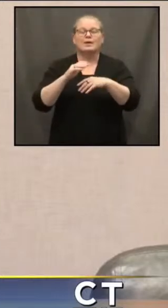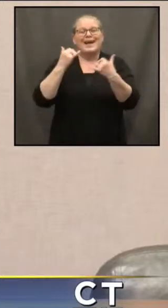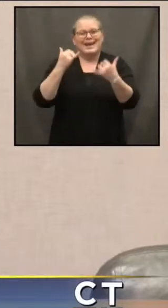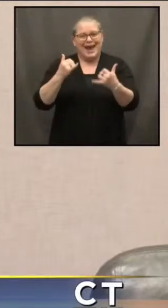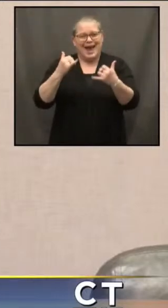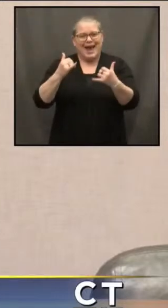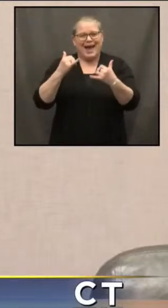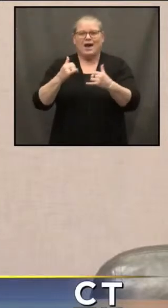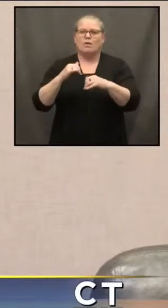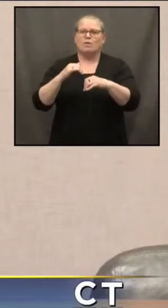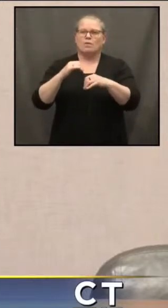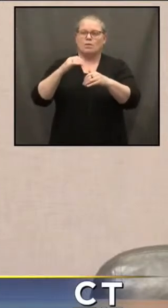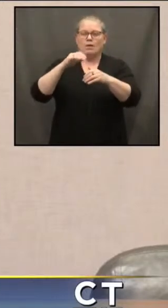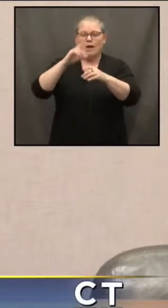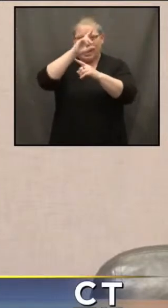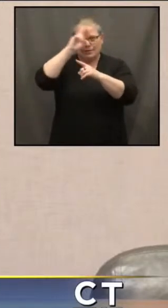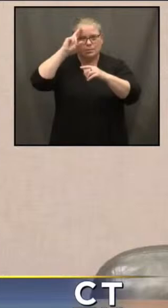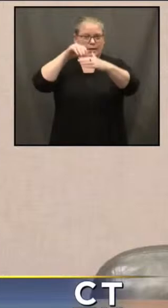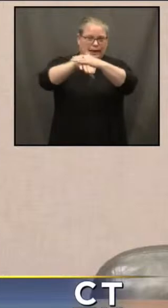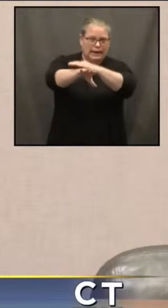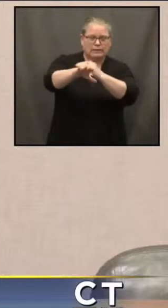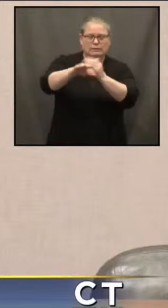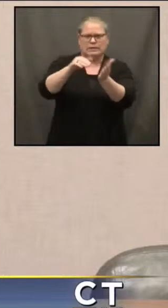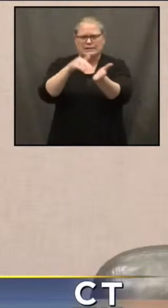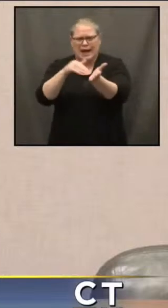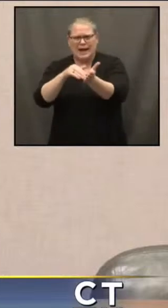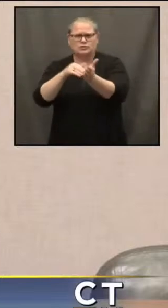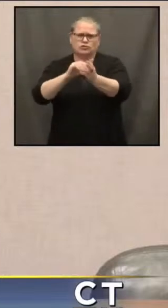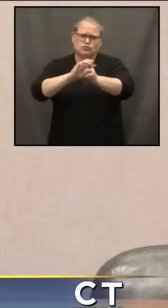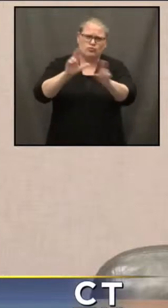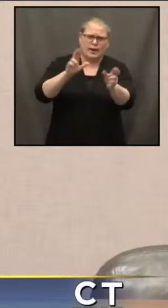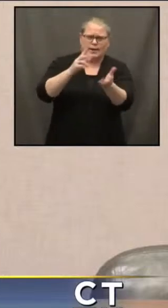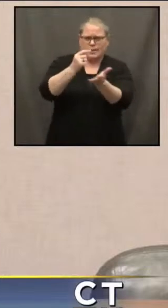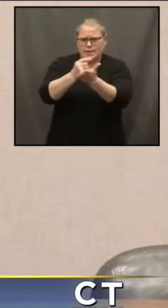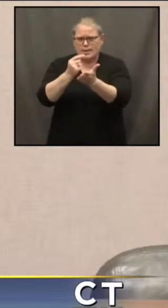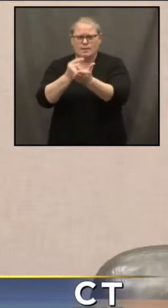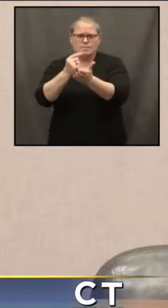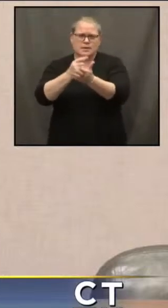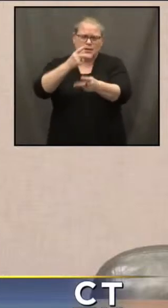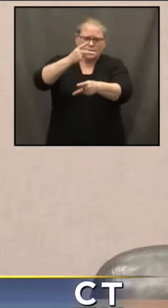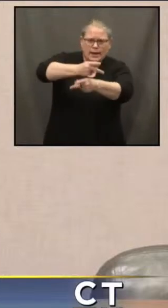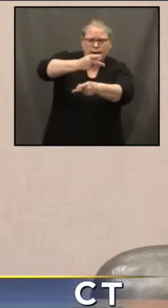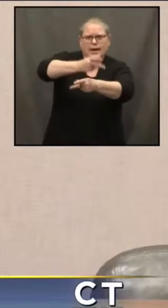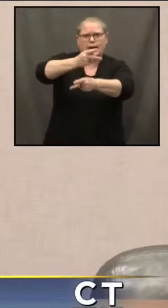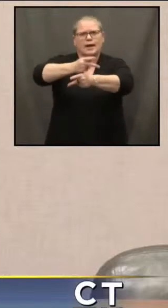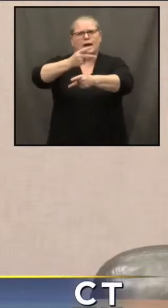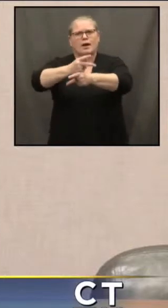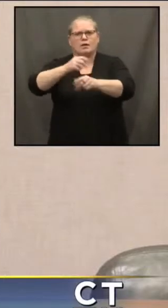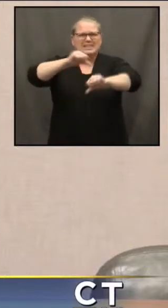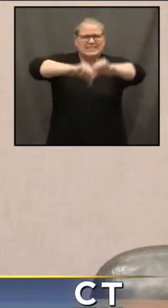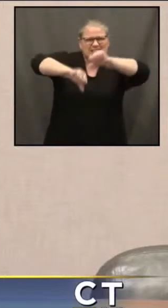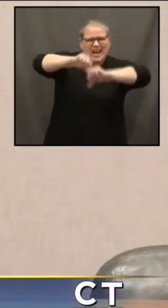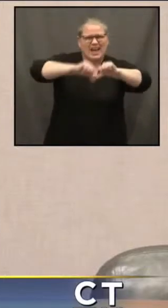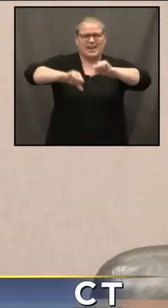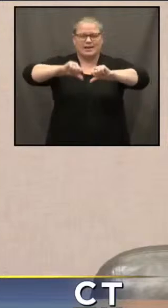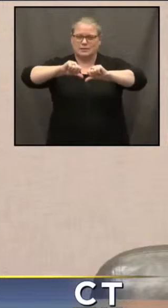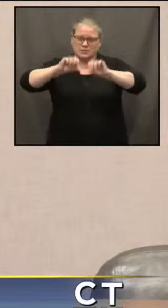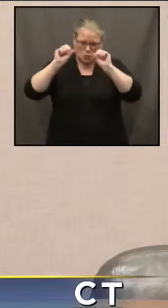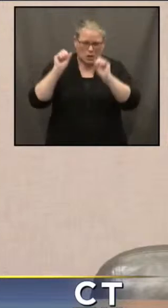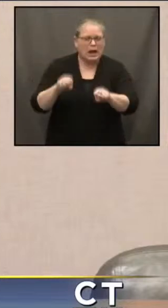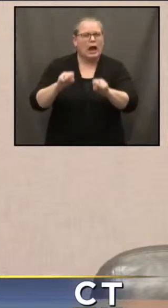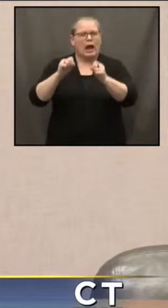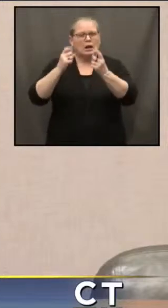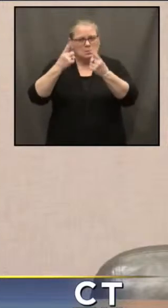antibody, vaccinations, boosters, all the different things that science has been able to help us with to be able to get where we are, to get to a